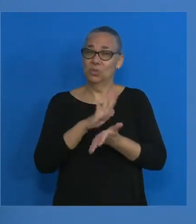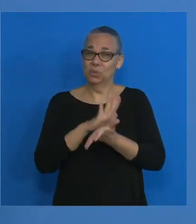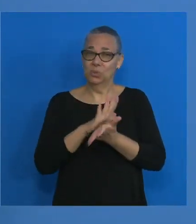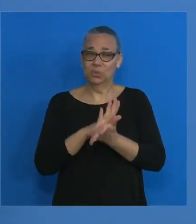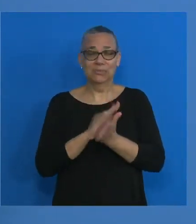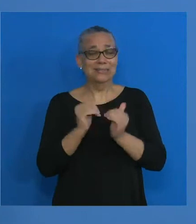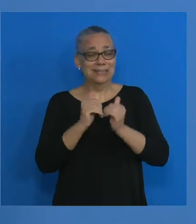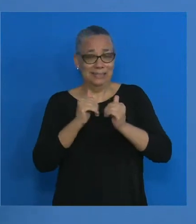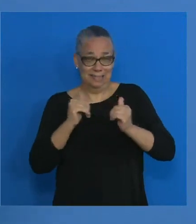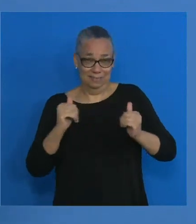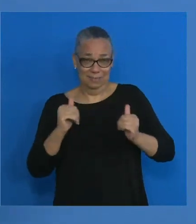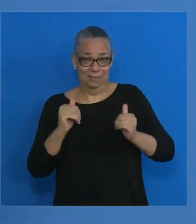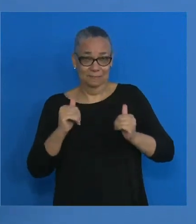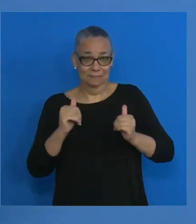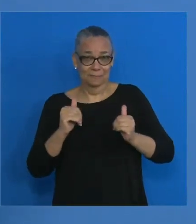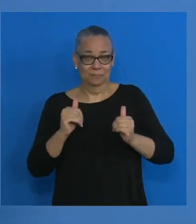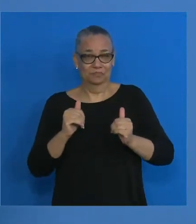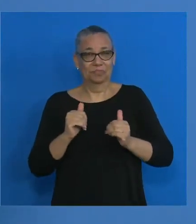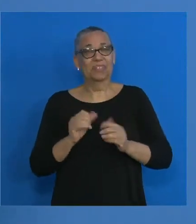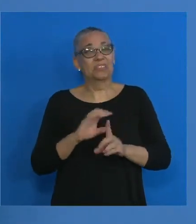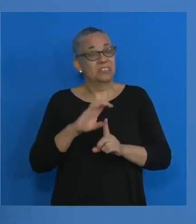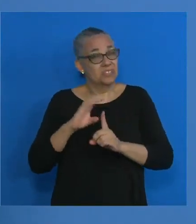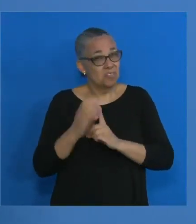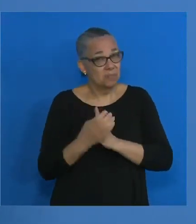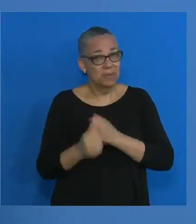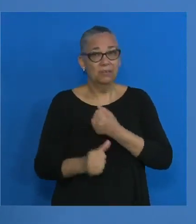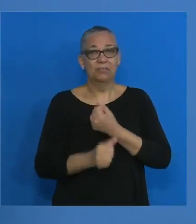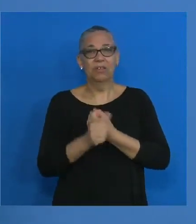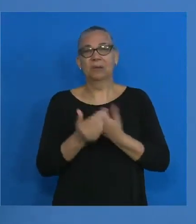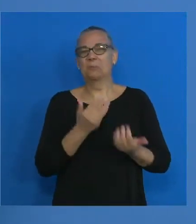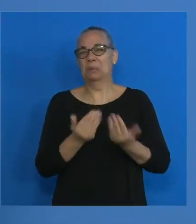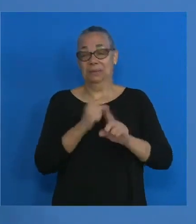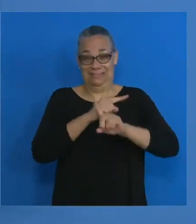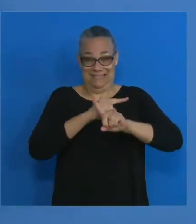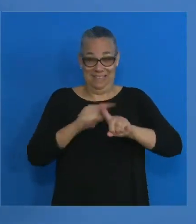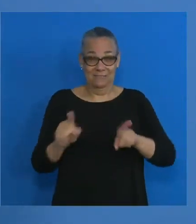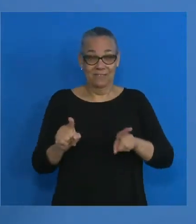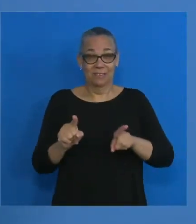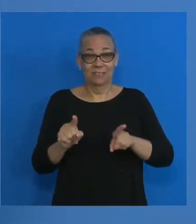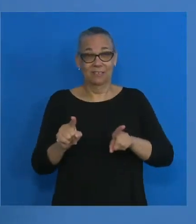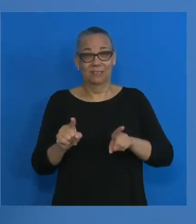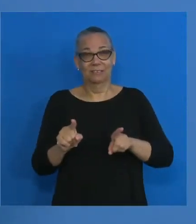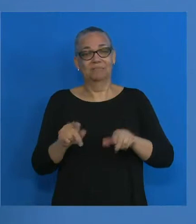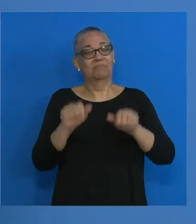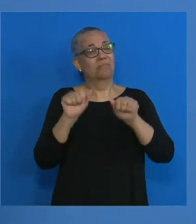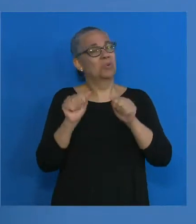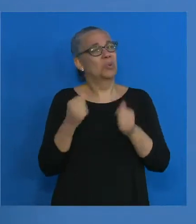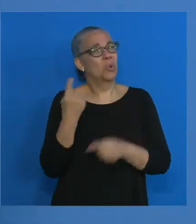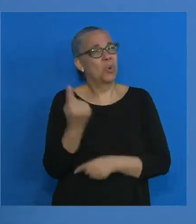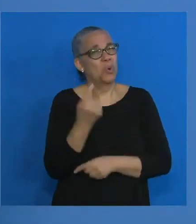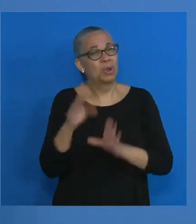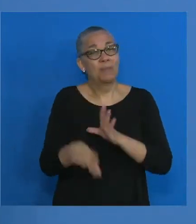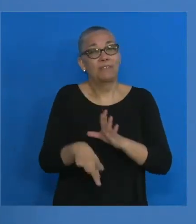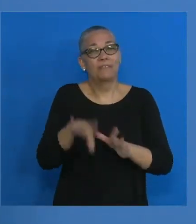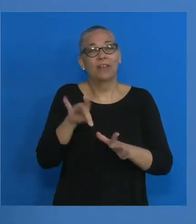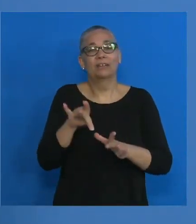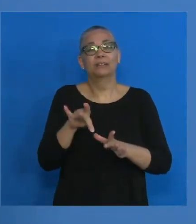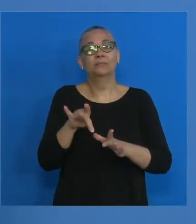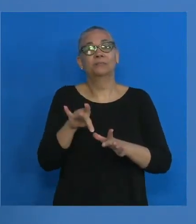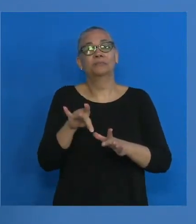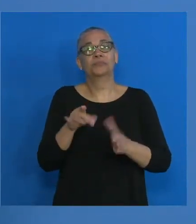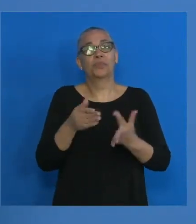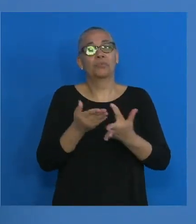uniquely. Circumstances and risk may be totally different, which can only be discovered through